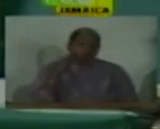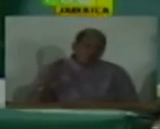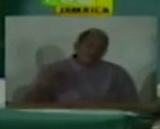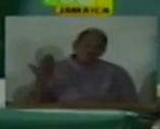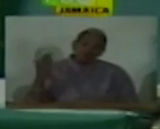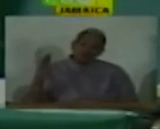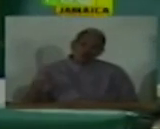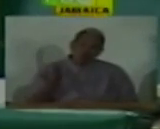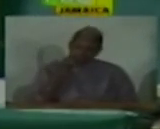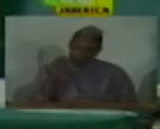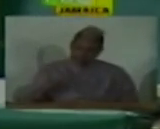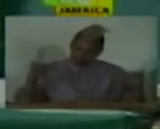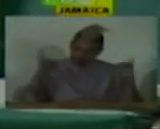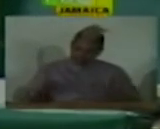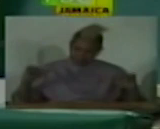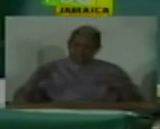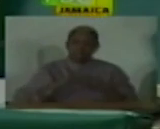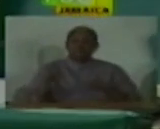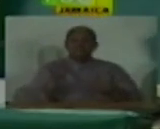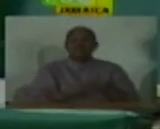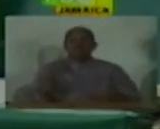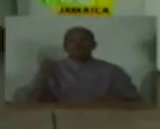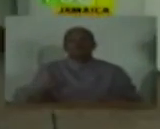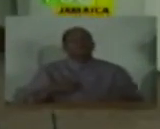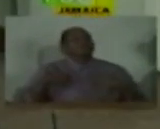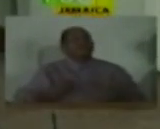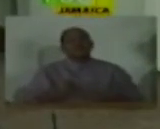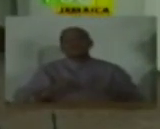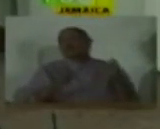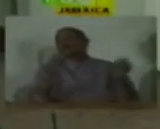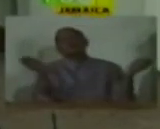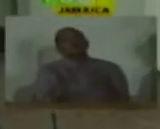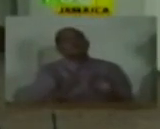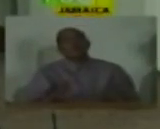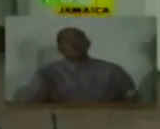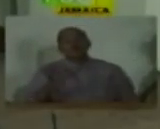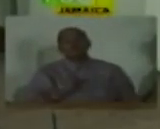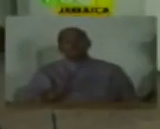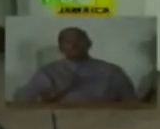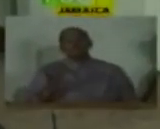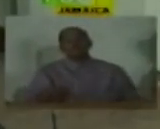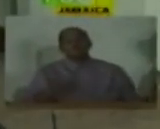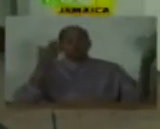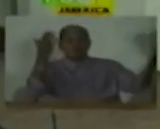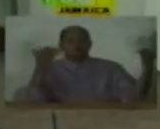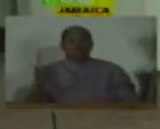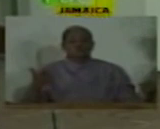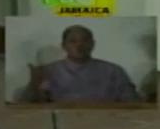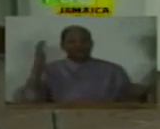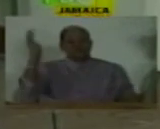we're doing it. But time come, we can't do it no more. What I am proposing, Mr. Speaker,